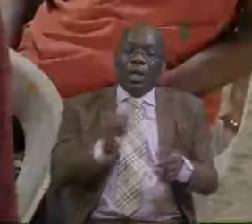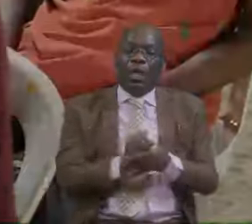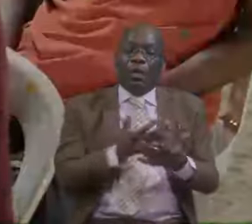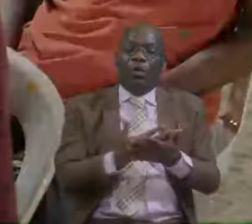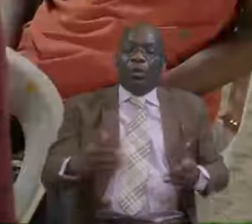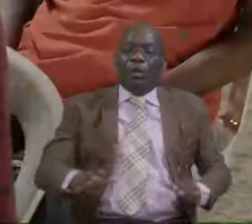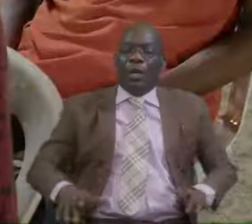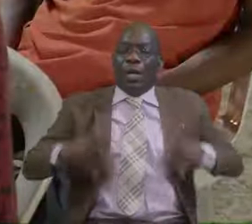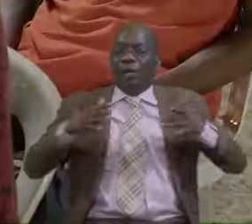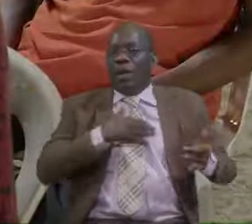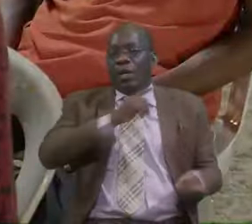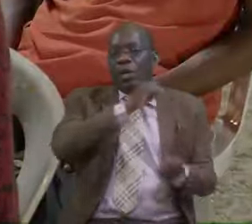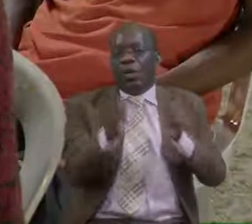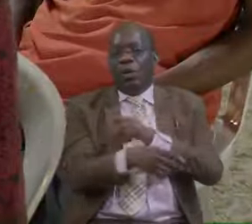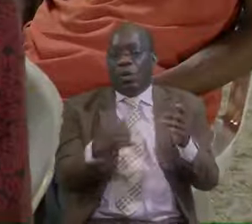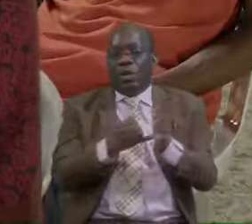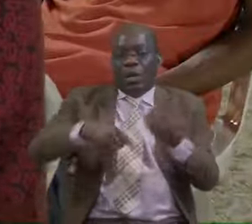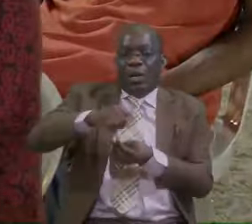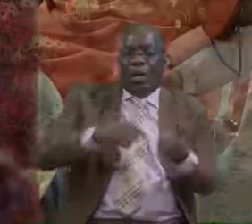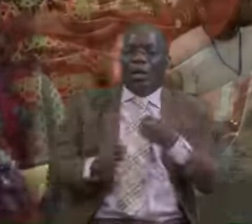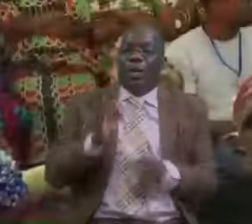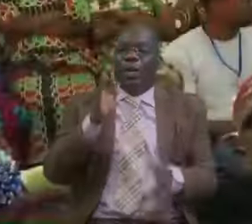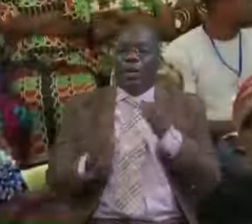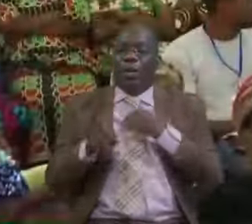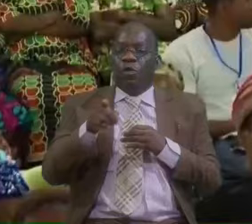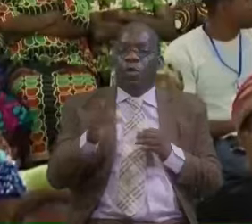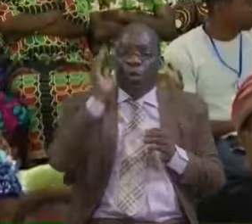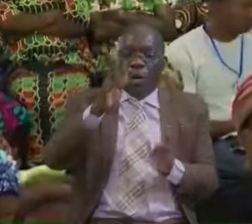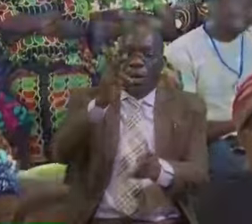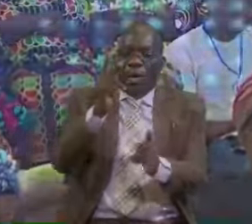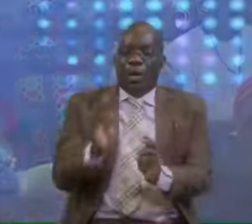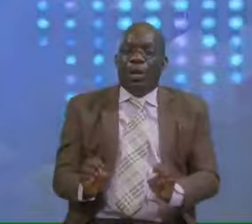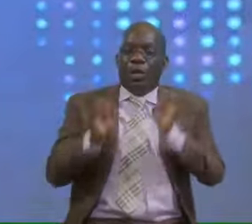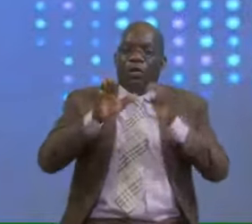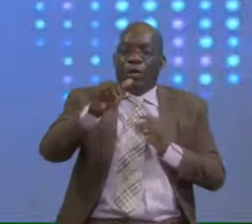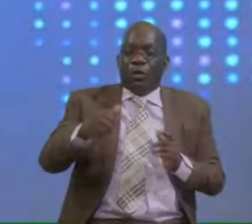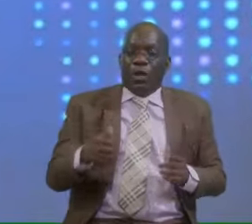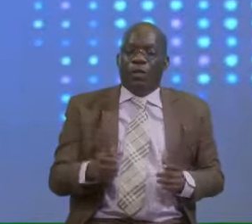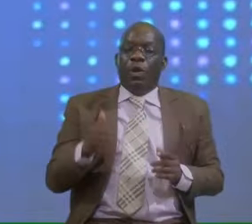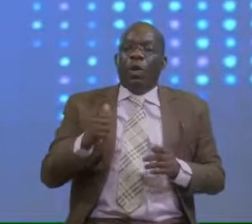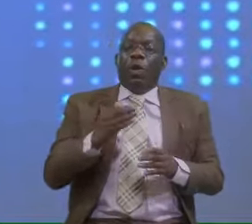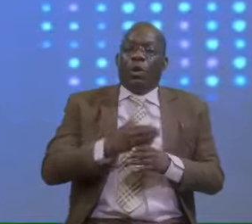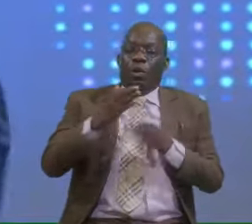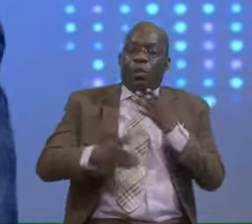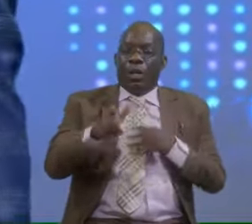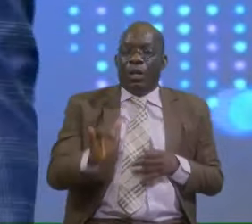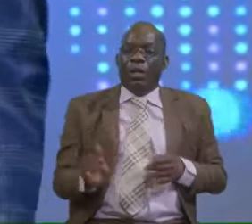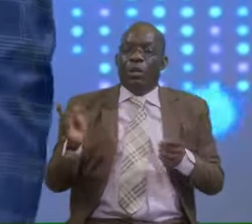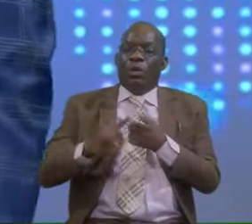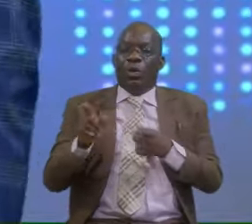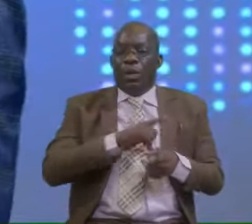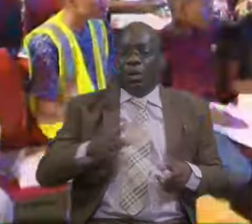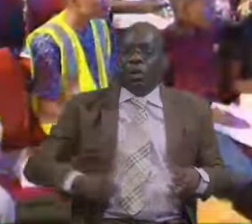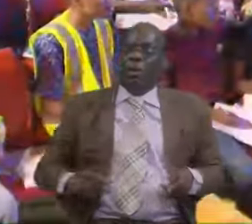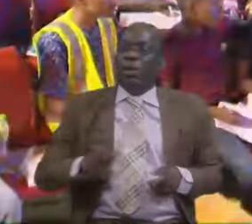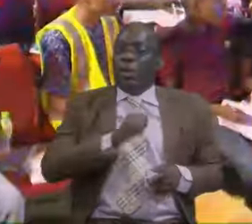around. If you will give yourself tonight totally, completely unto the Lord, a